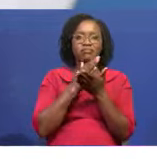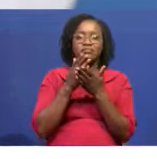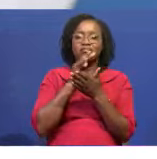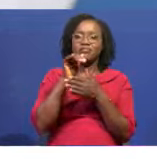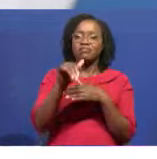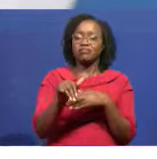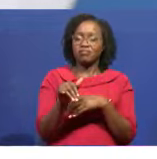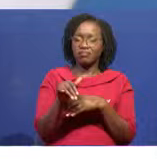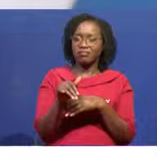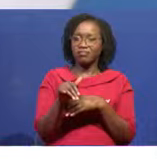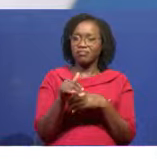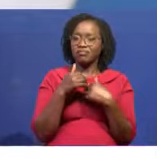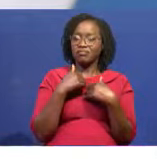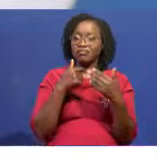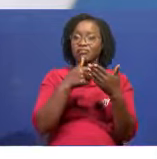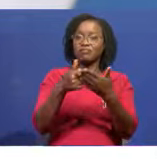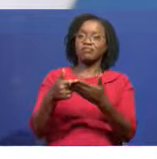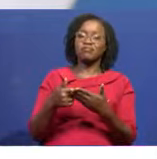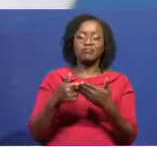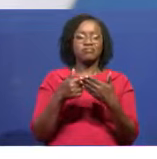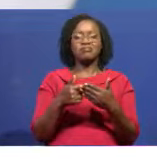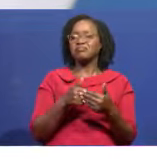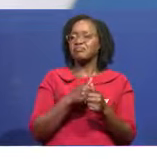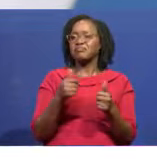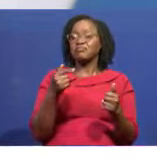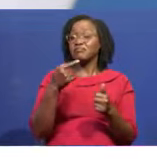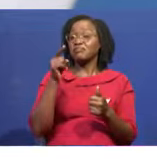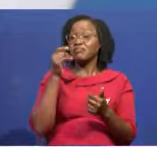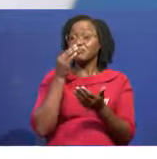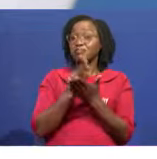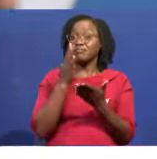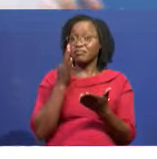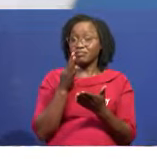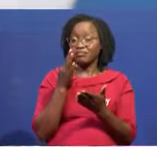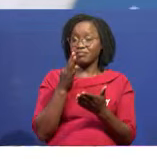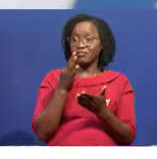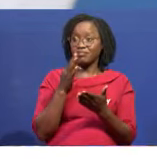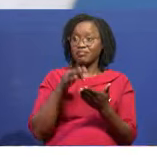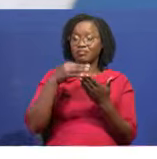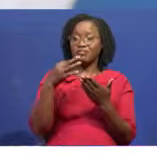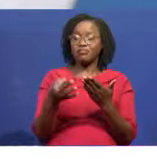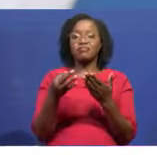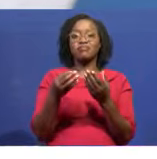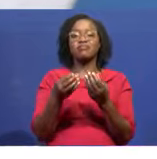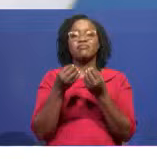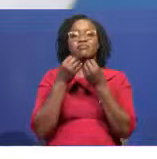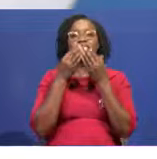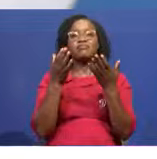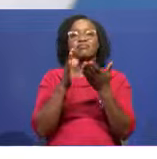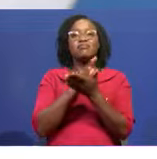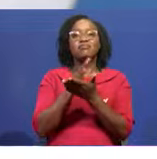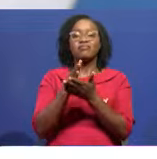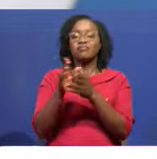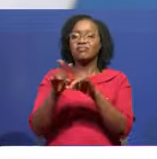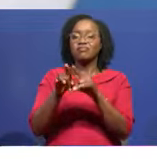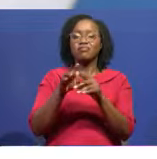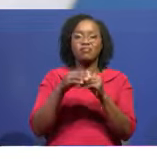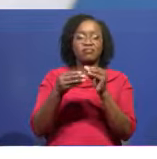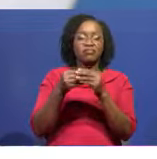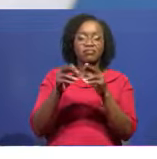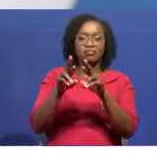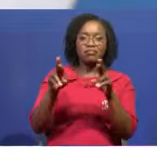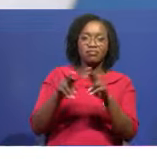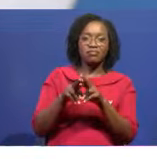that we can have debates that are grounded with the correct facts. Because their failure to release this information also creates a room